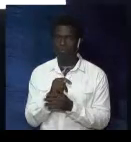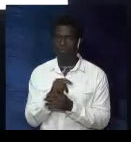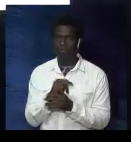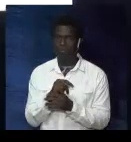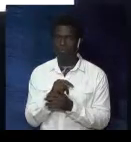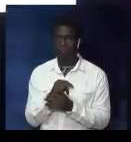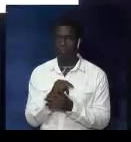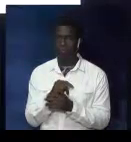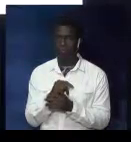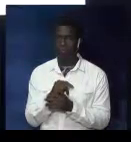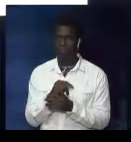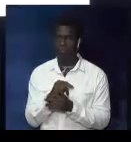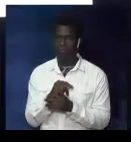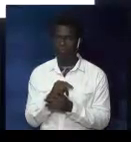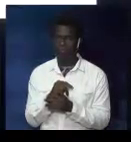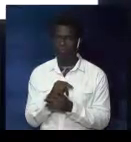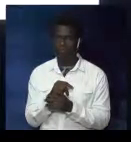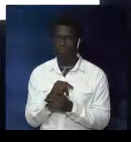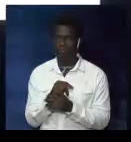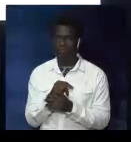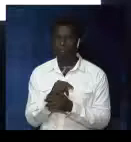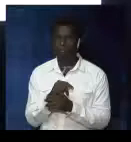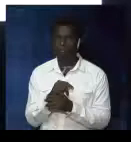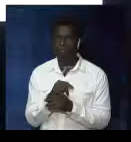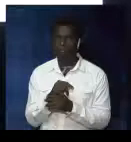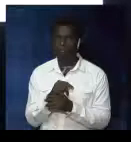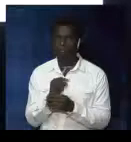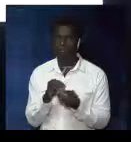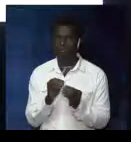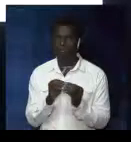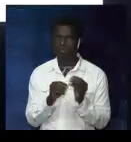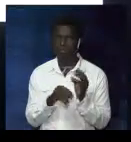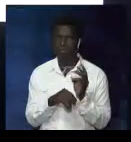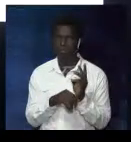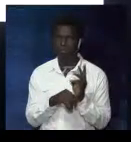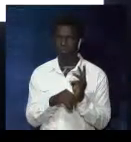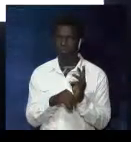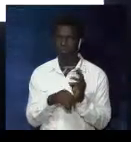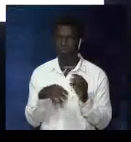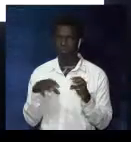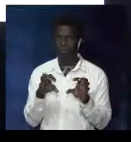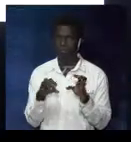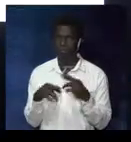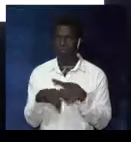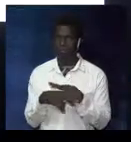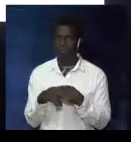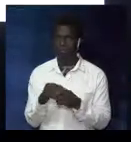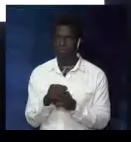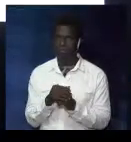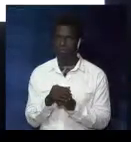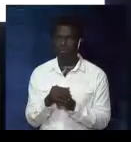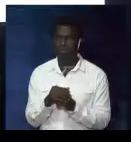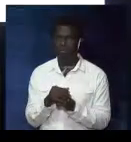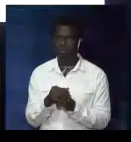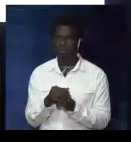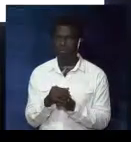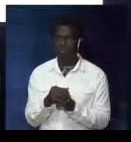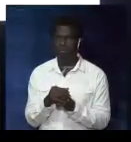Descendant. And this one is so cheap. Number 6, classroom.